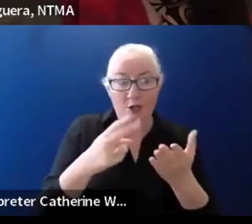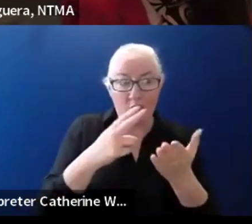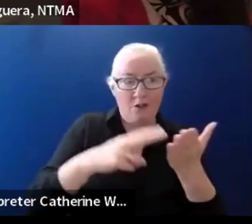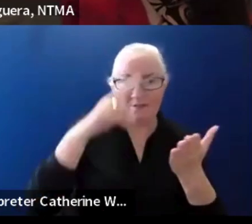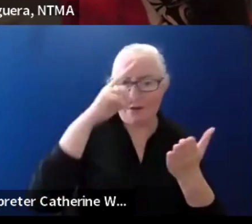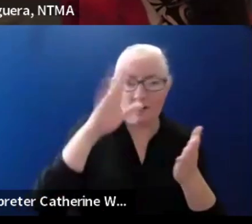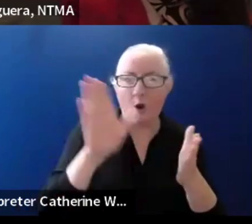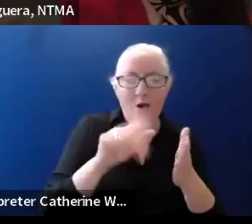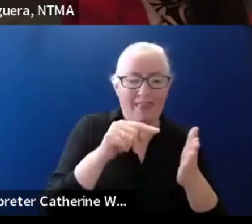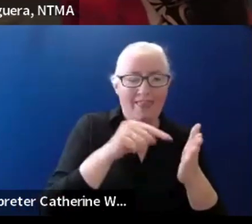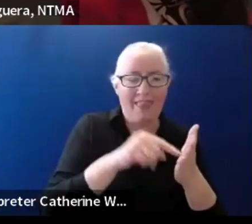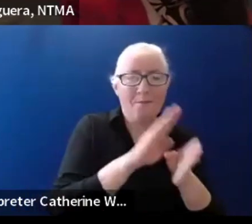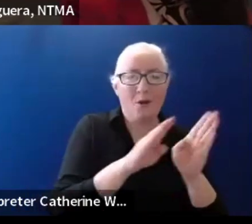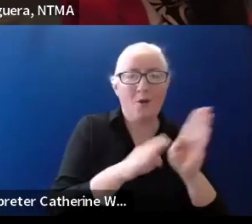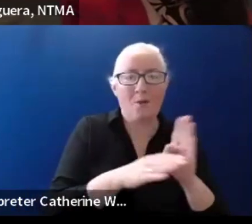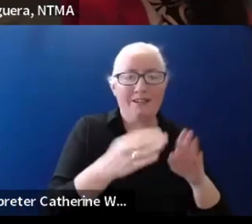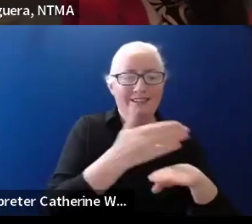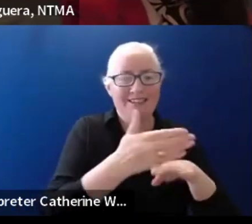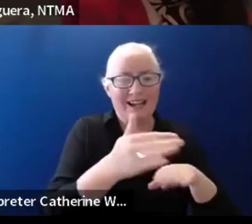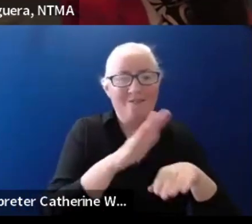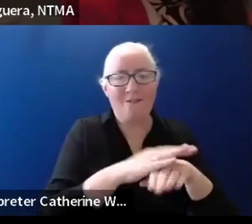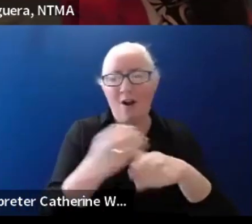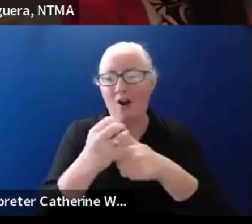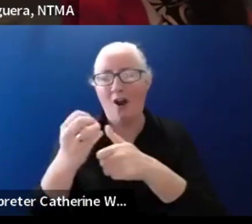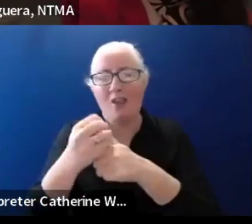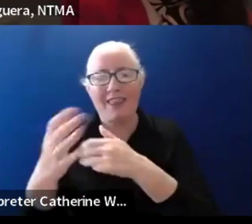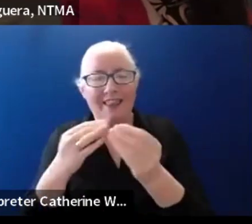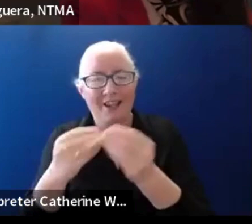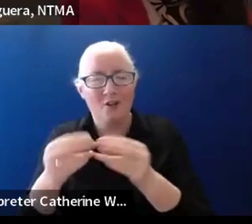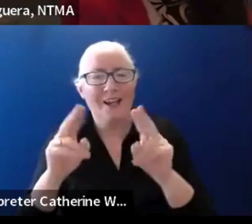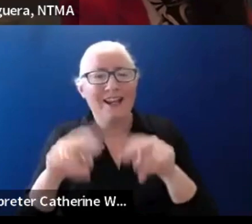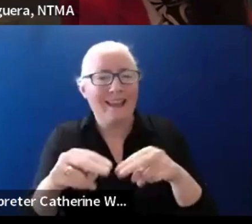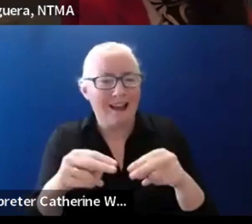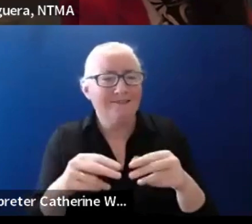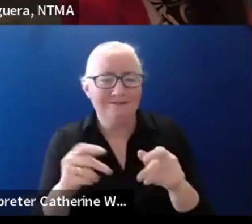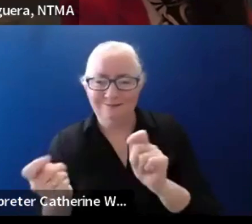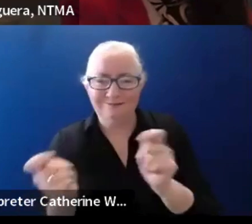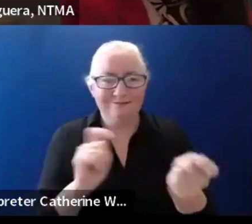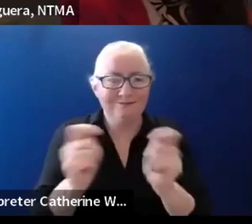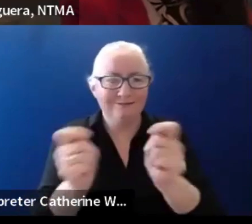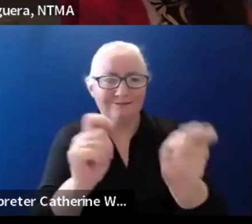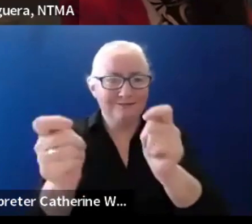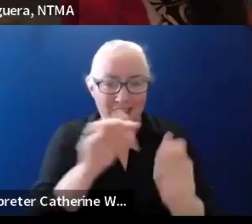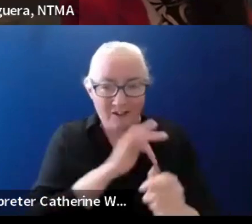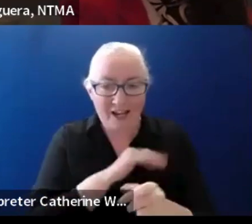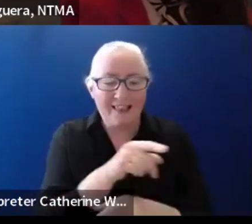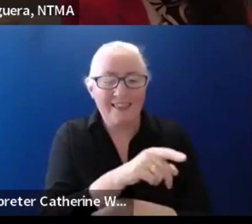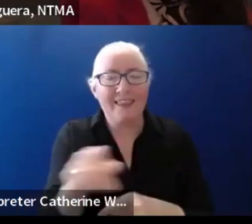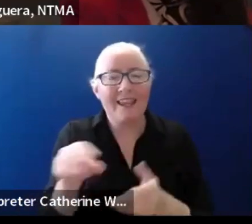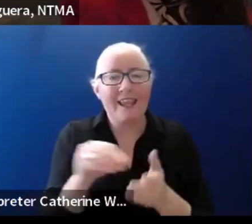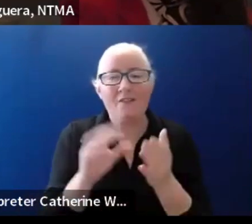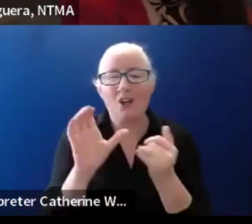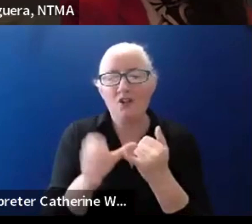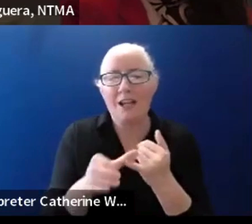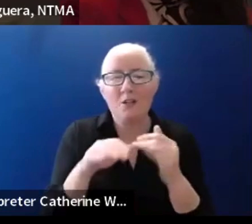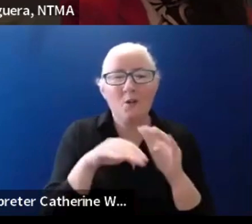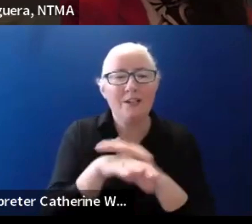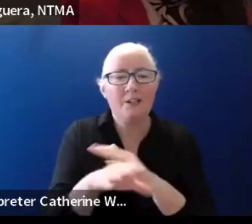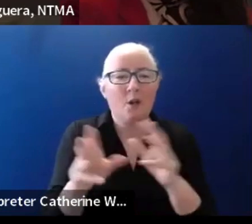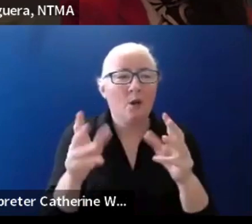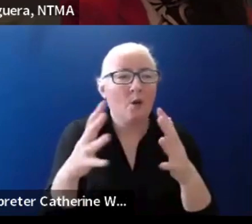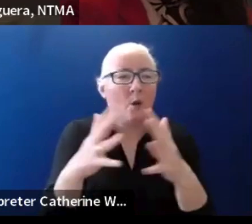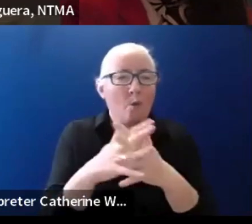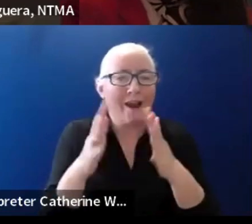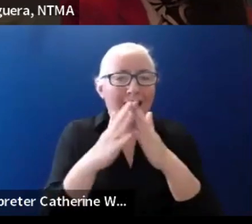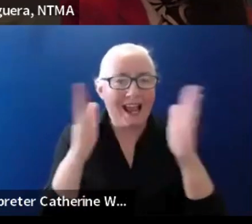platform to do some other things, and also giving you that opportunity to flex your career as you need to. They also had an opportunity to go into our warehouse, to go into